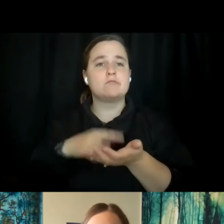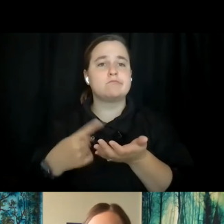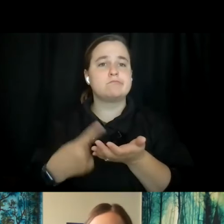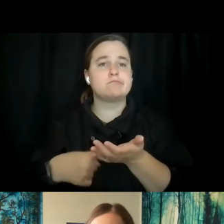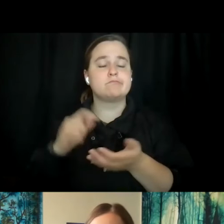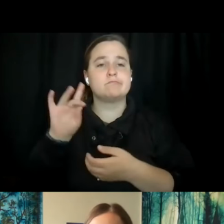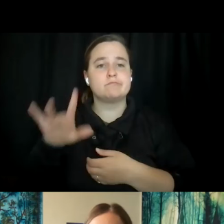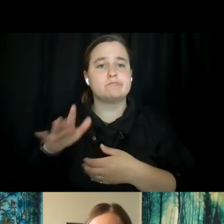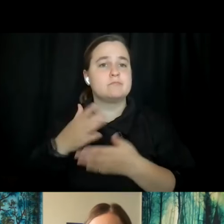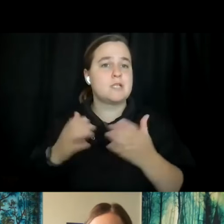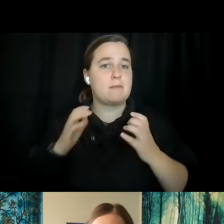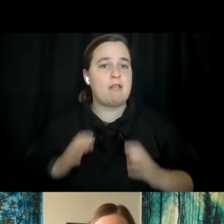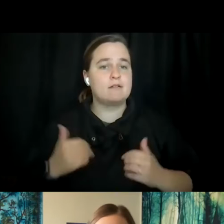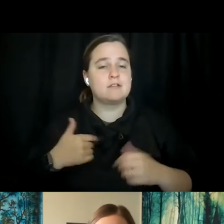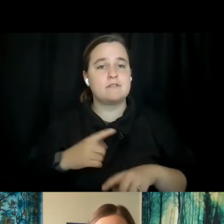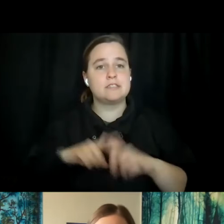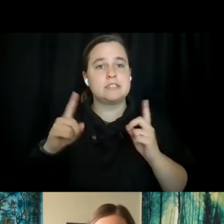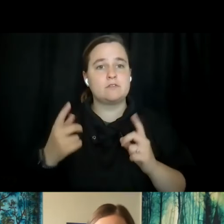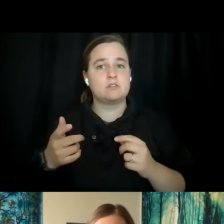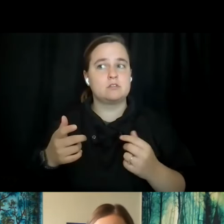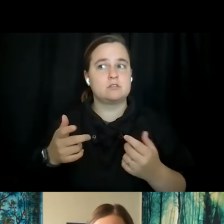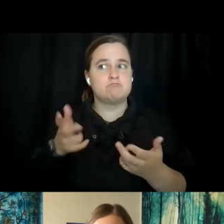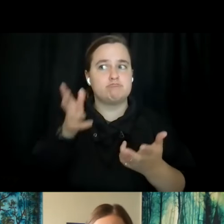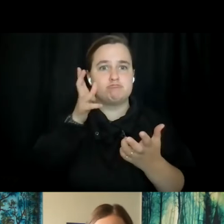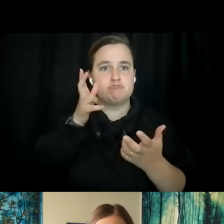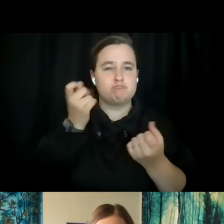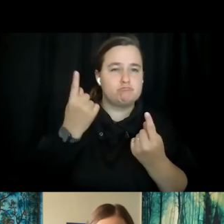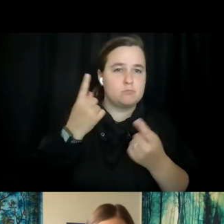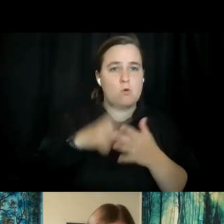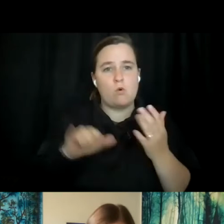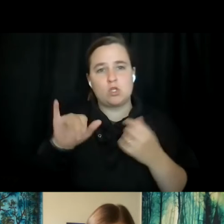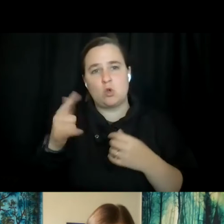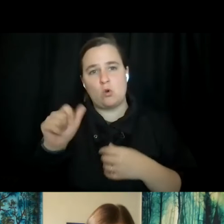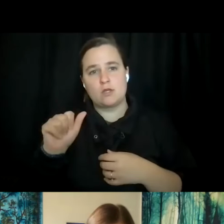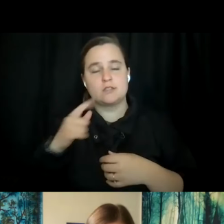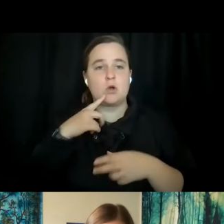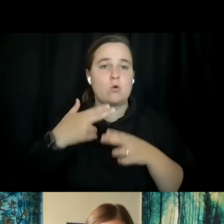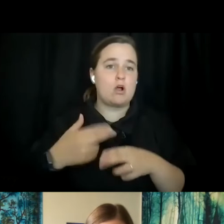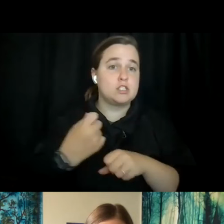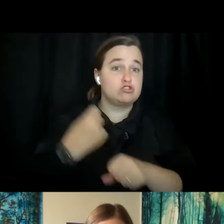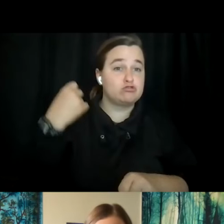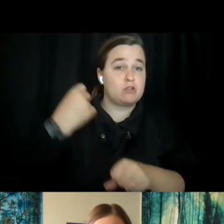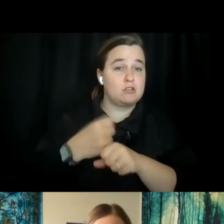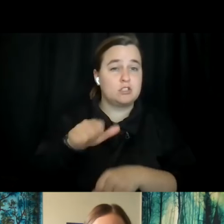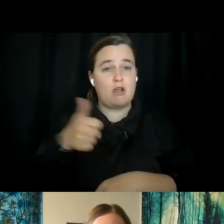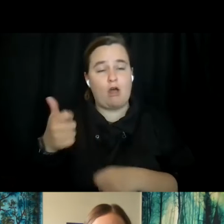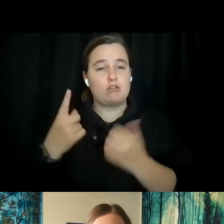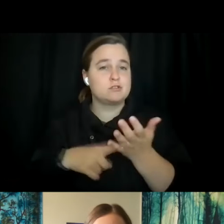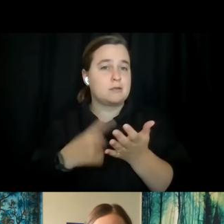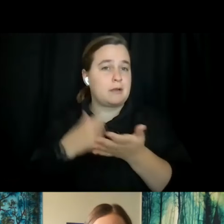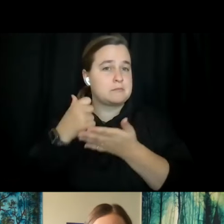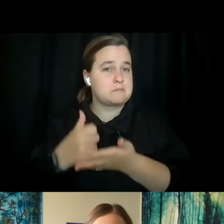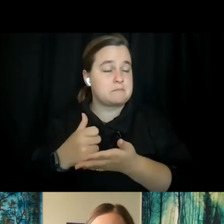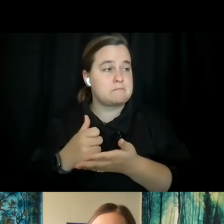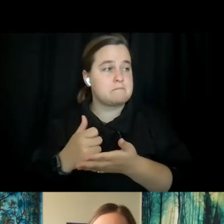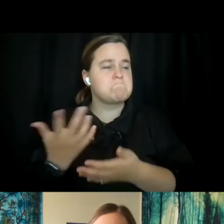clients have a different perception of what yoga is. So calling it stretching or something else is more helpful. So I'm curious to